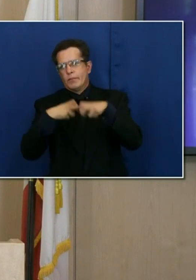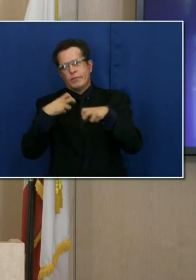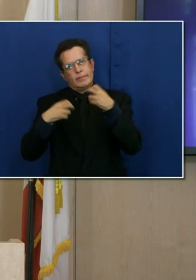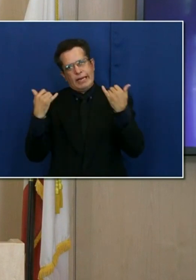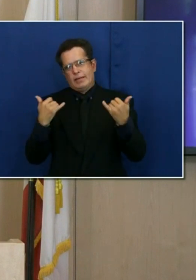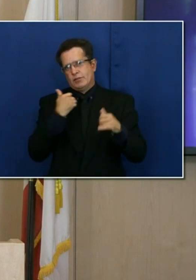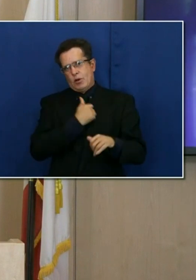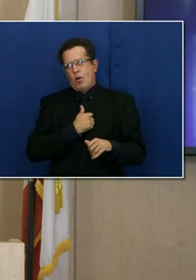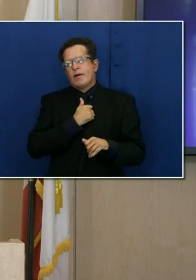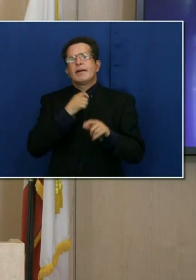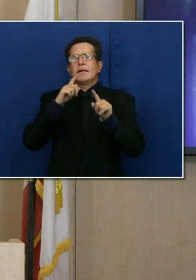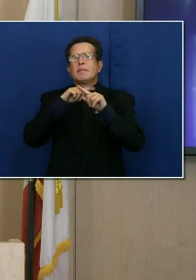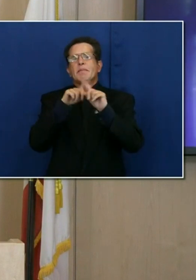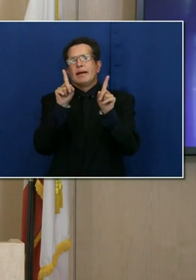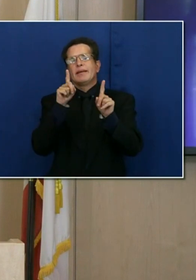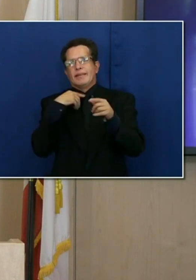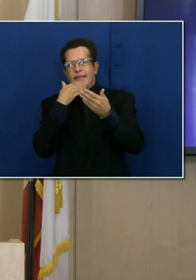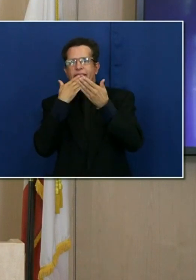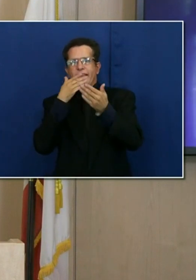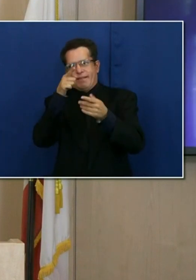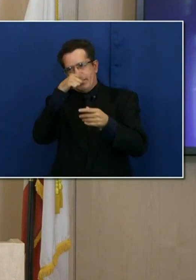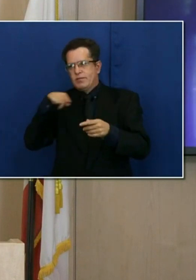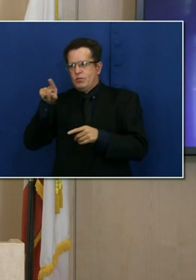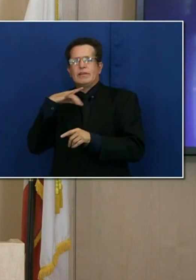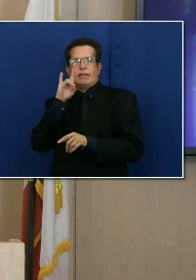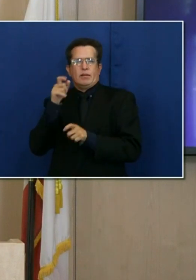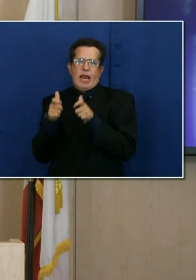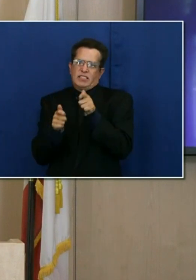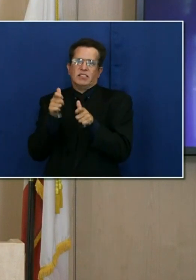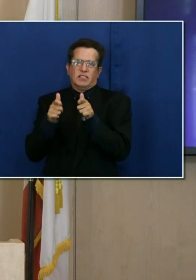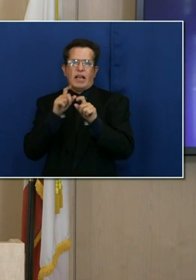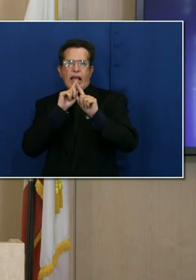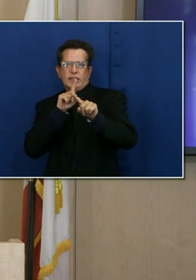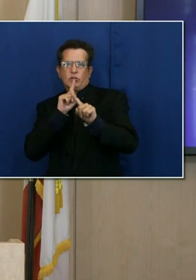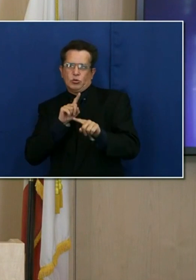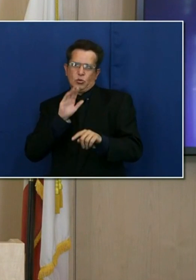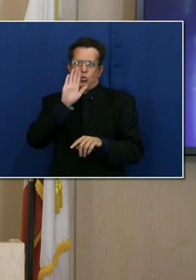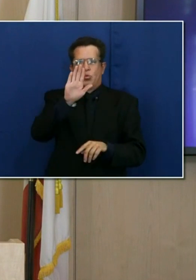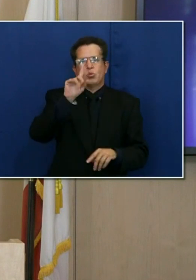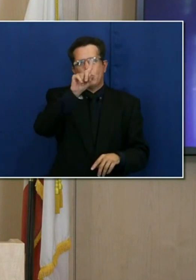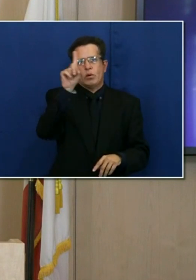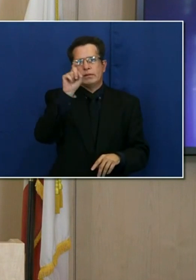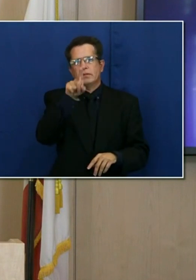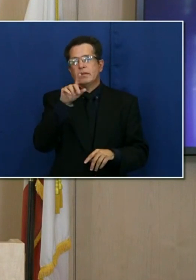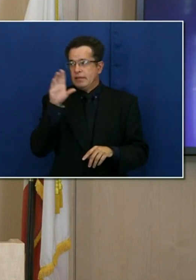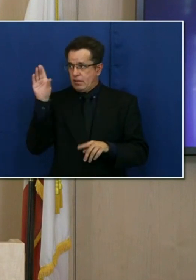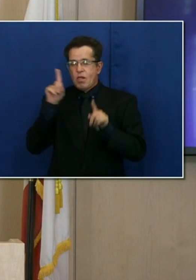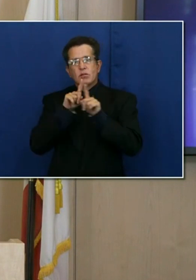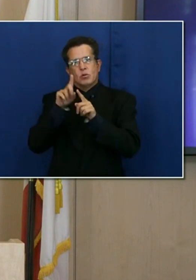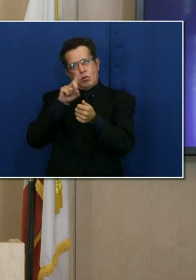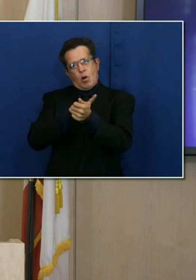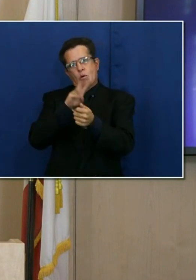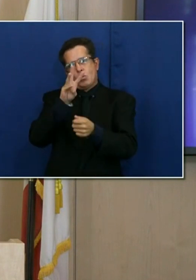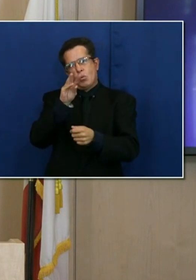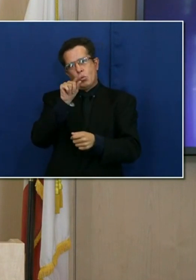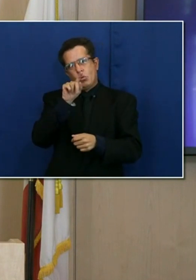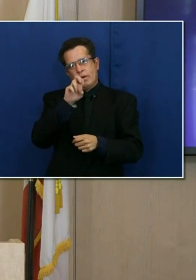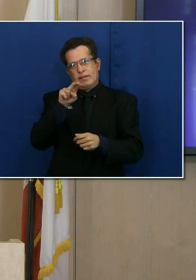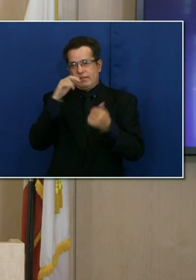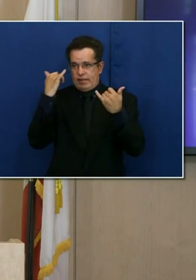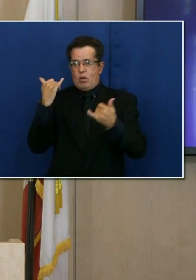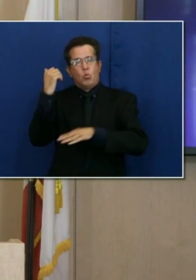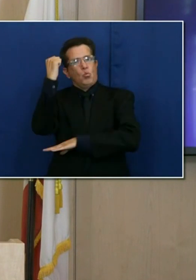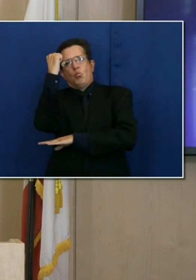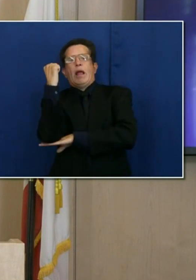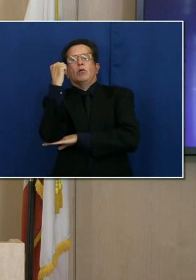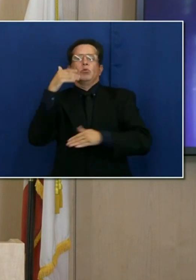everybody shifting over very quickly to the texted questions. As was mentioned by Dr. Wooten, today is a